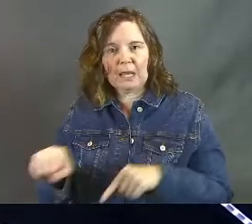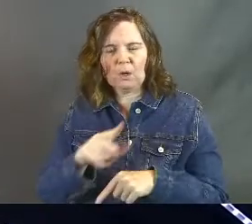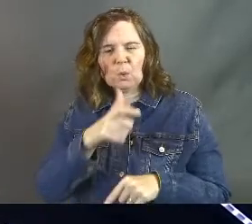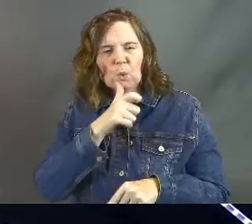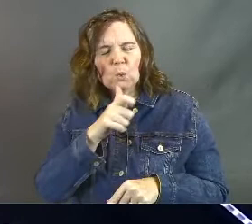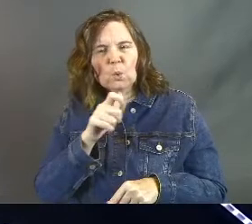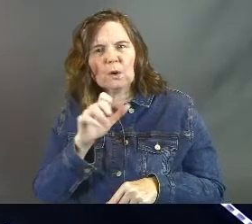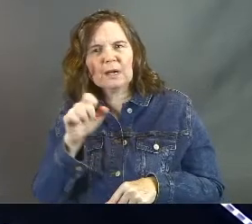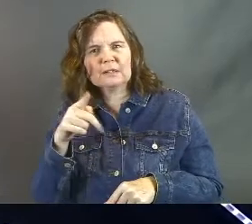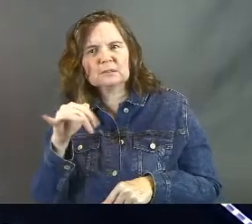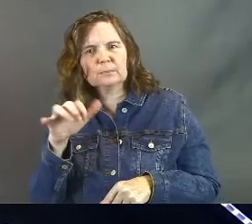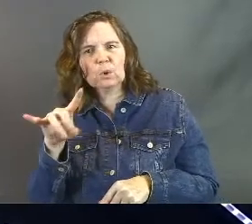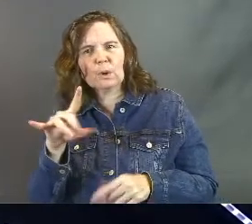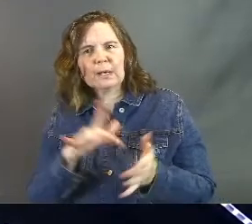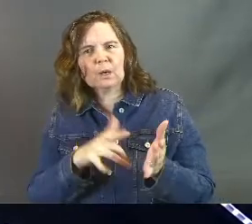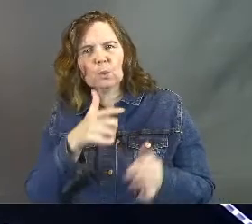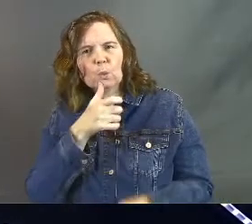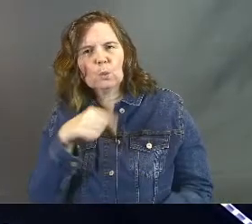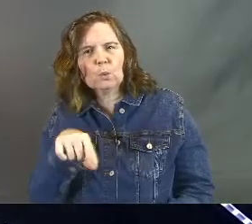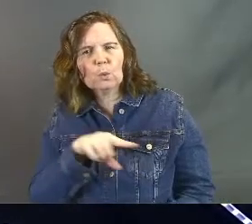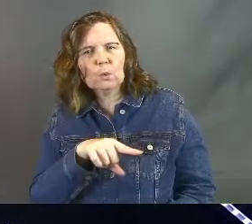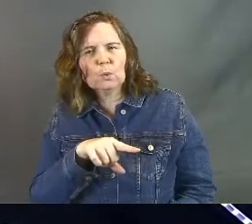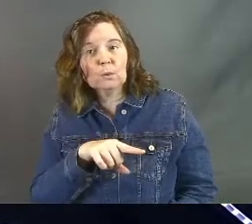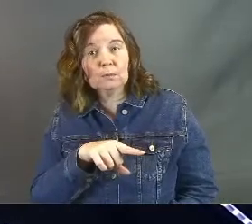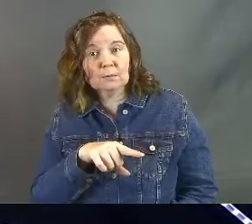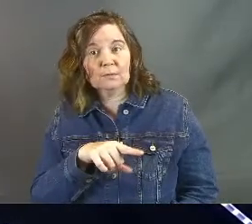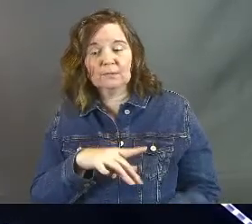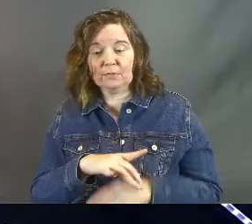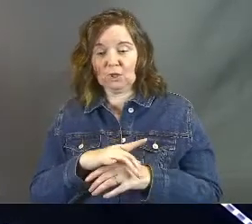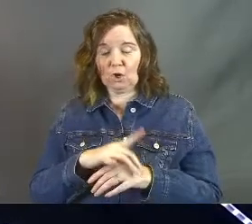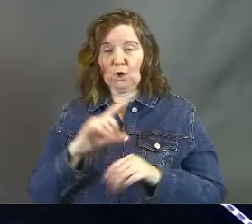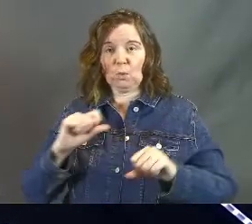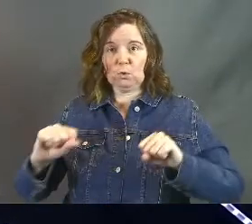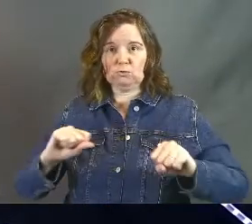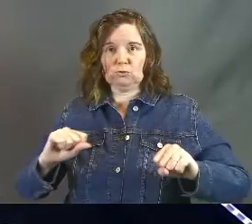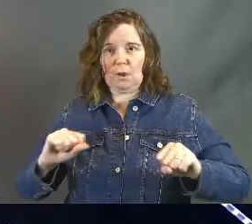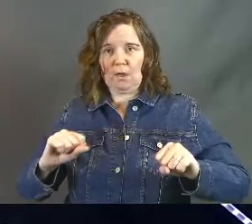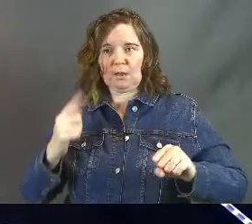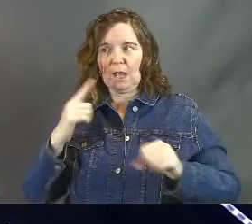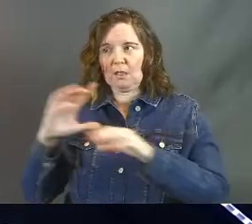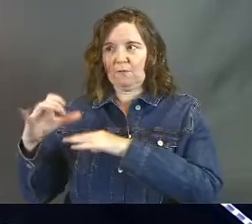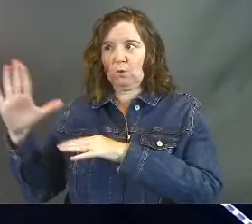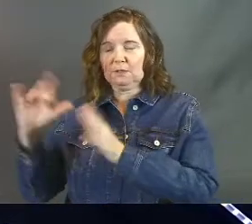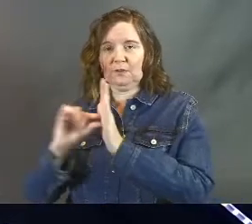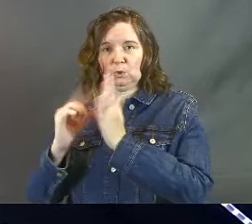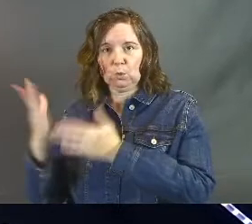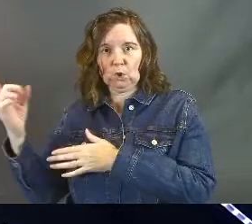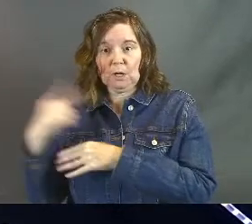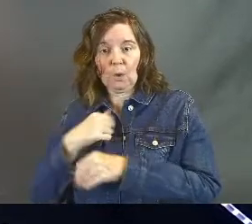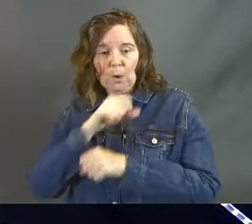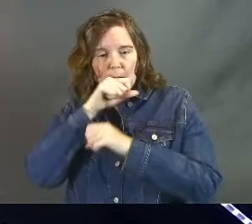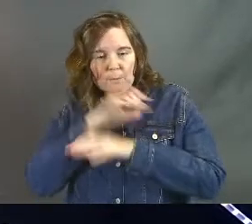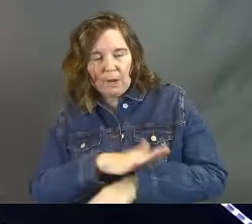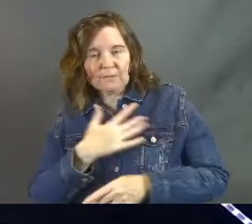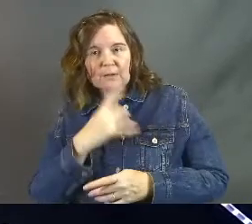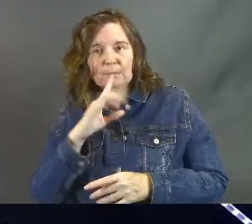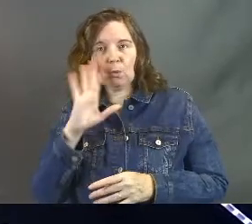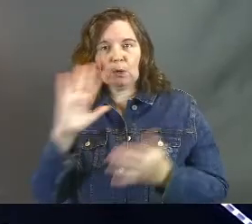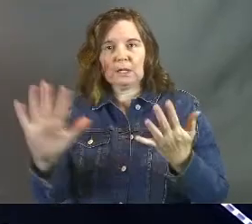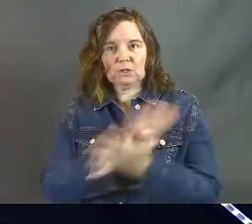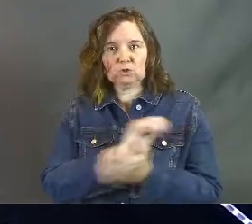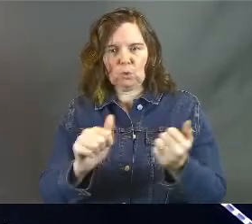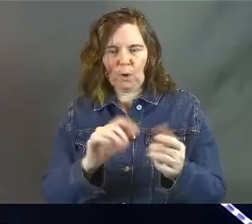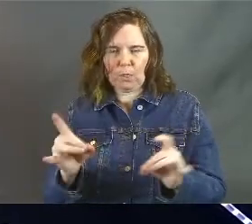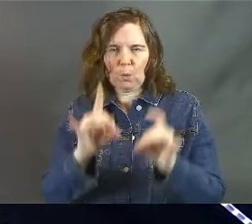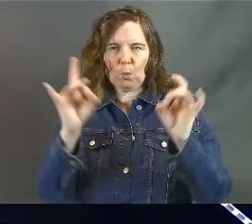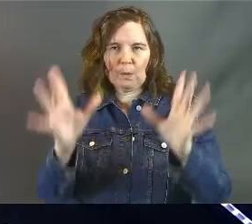are the exploited in our society? The earth will shake at the force of his word, and one breath from his mouth will destroy